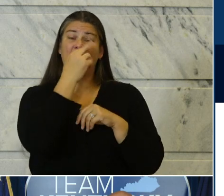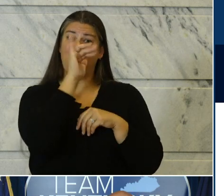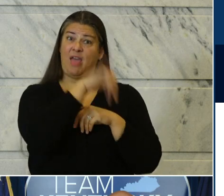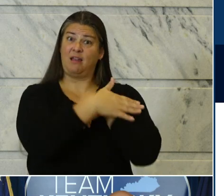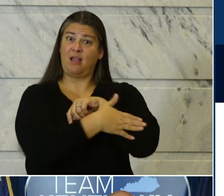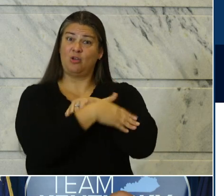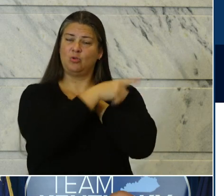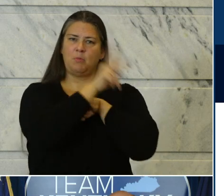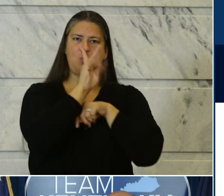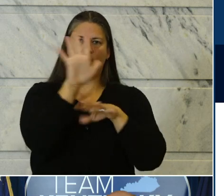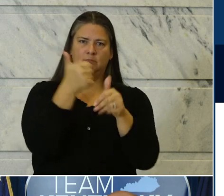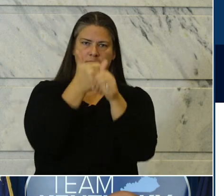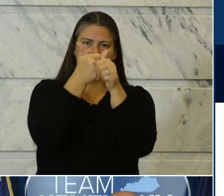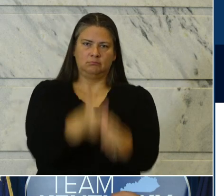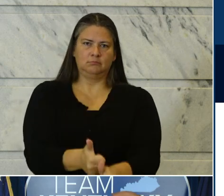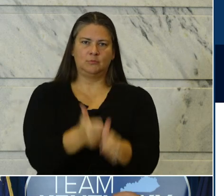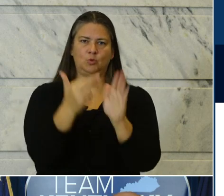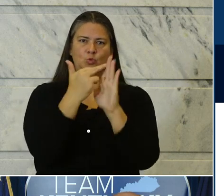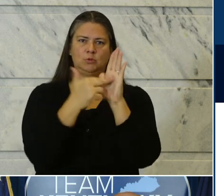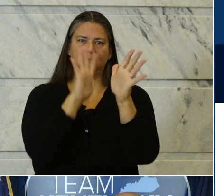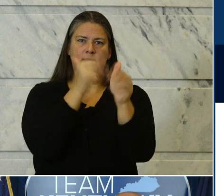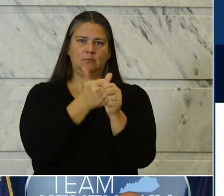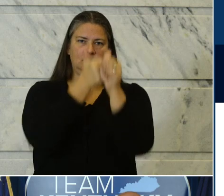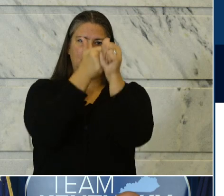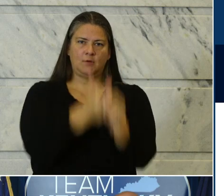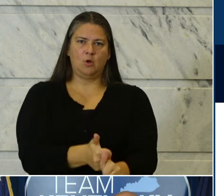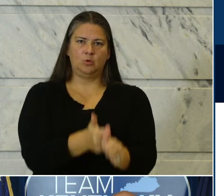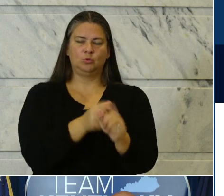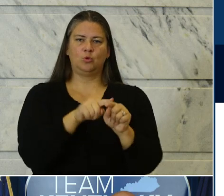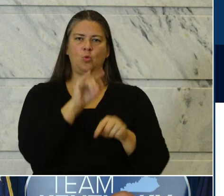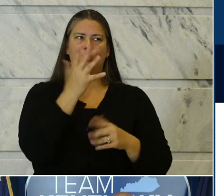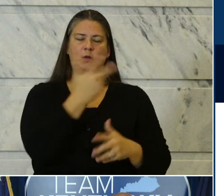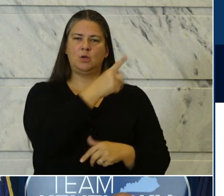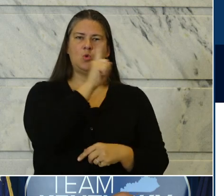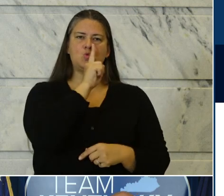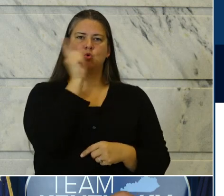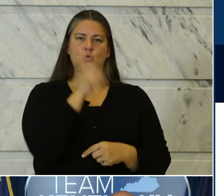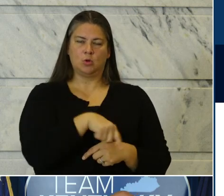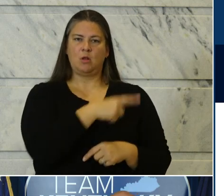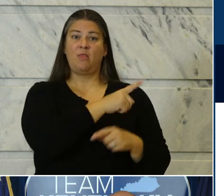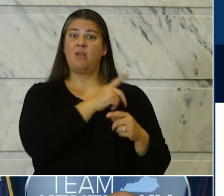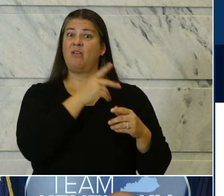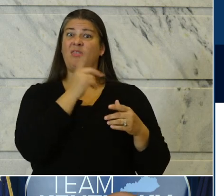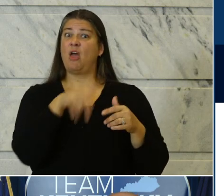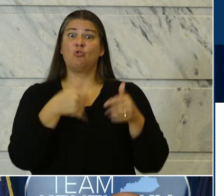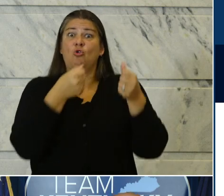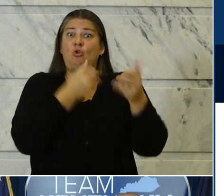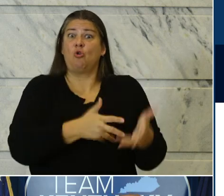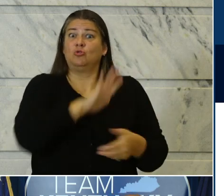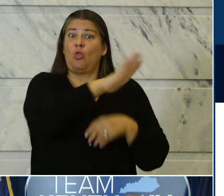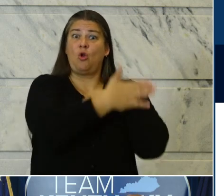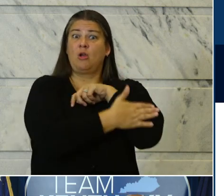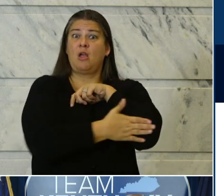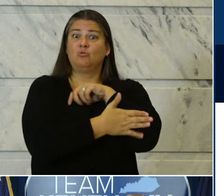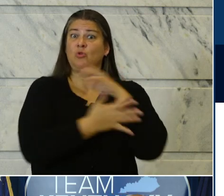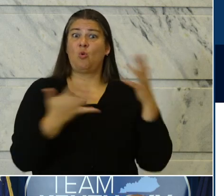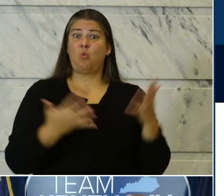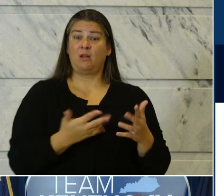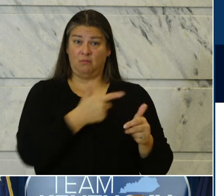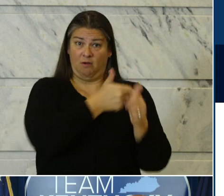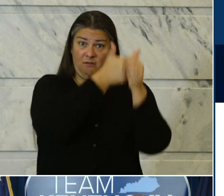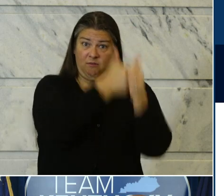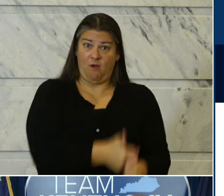those countries are remarkably safe, but it's because they have very strong adherence to the things we're recommending be done. So it's